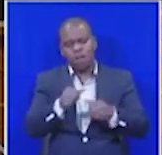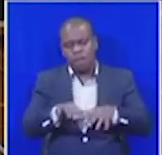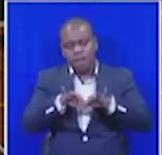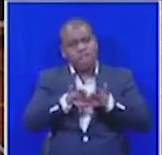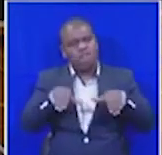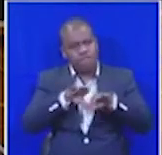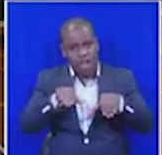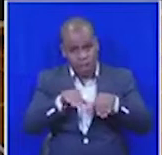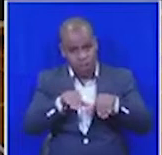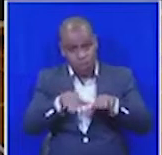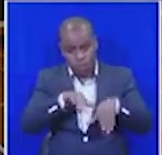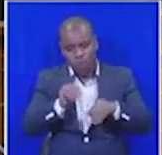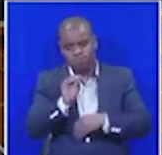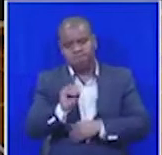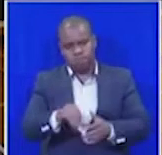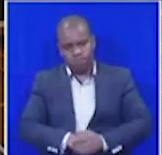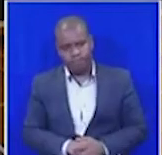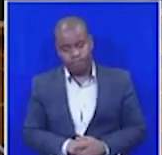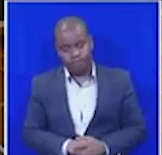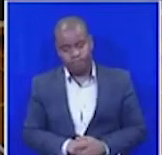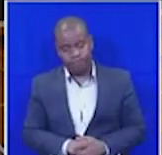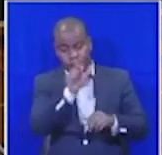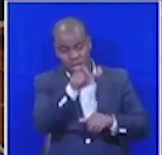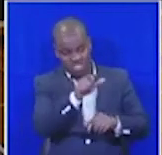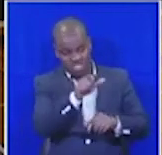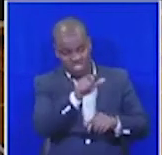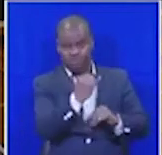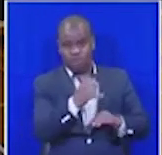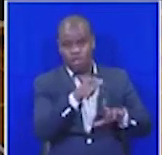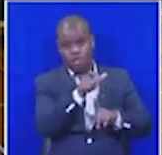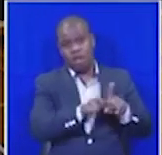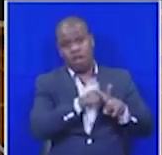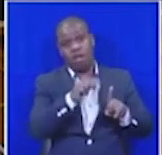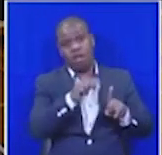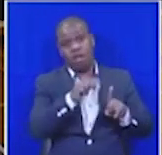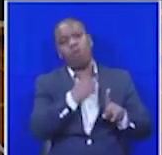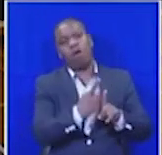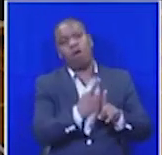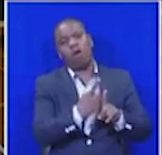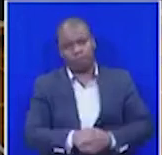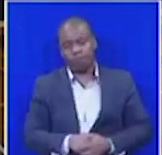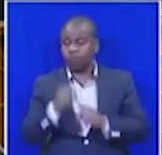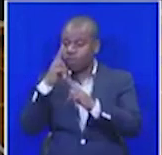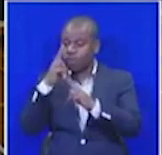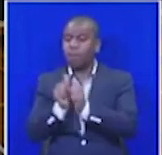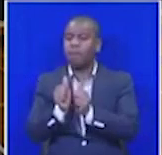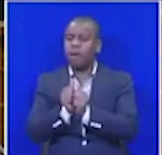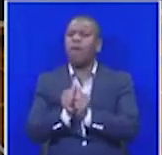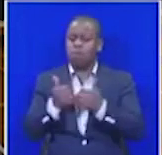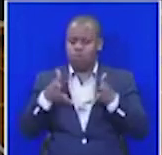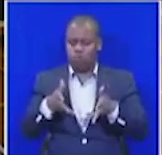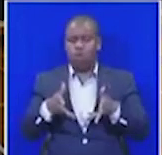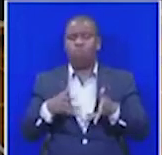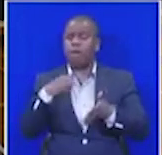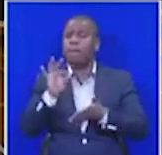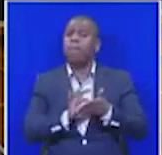or perhaps, as I say, accused number one. Honorable members, we're here today to vote